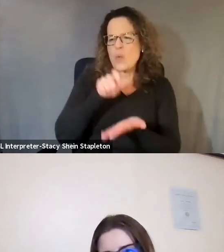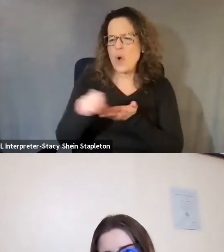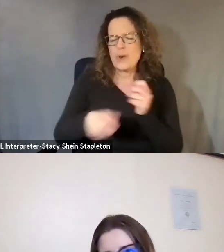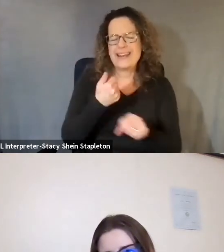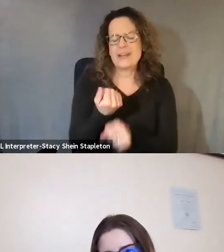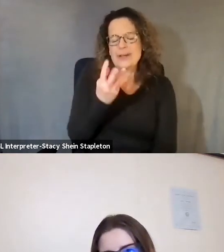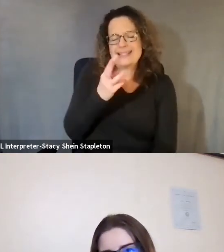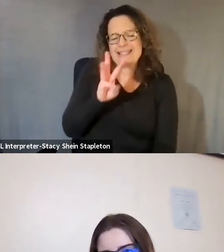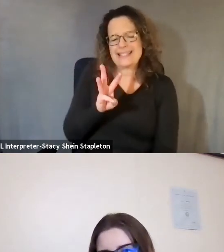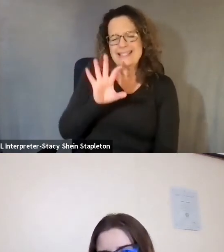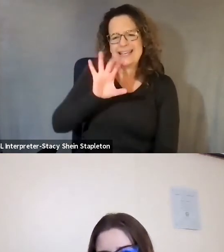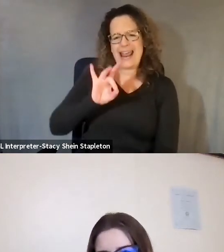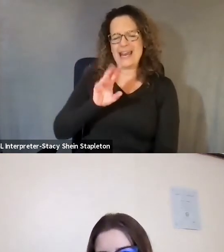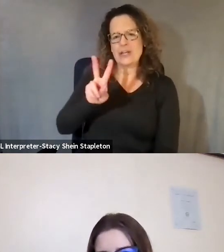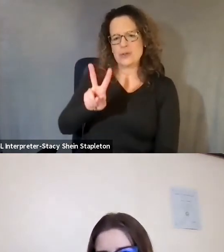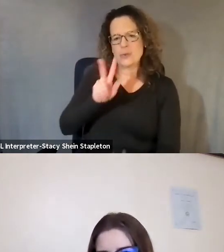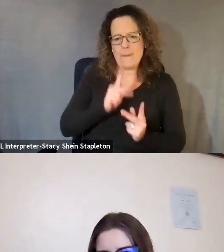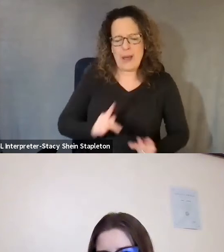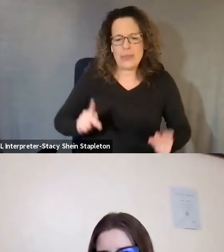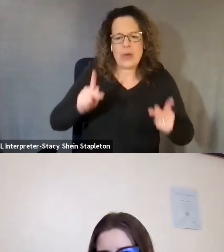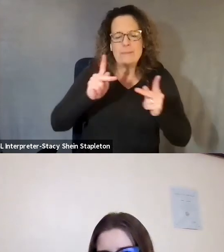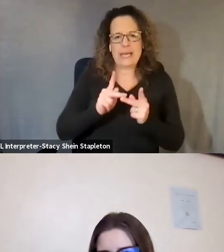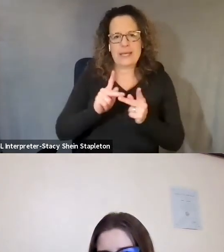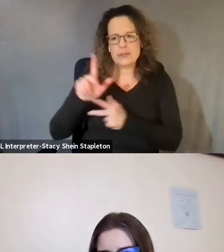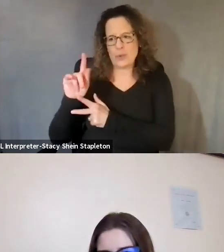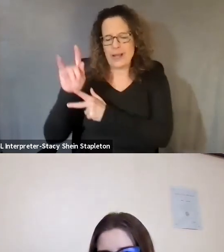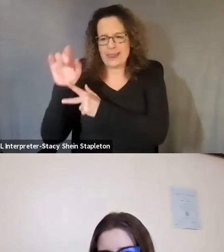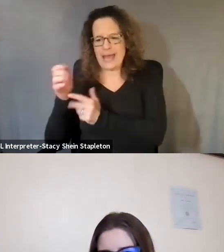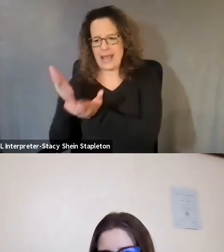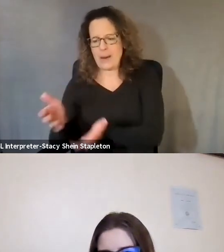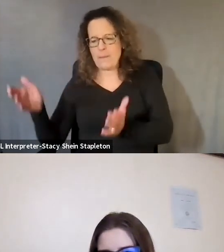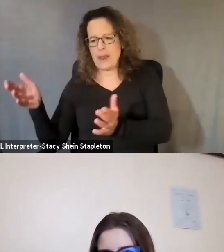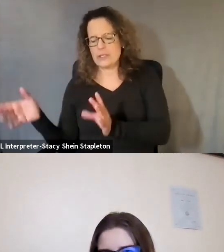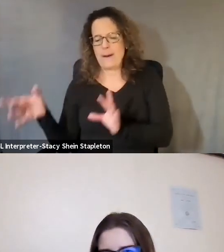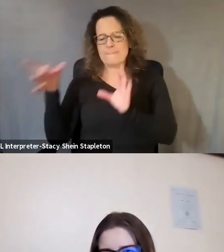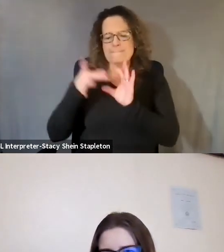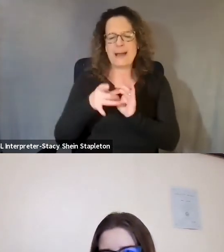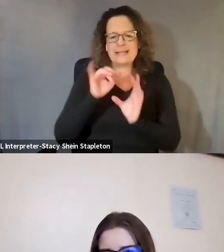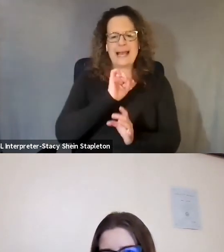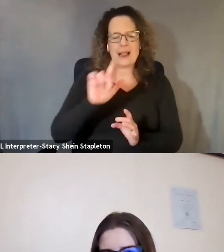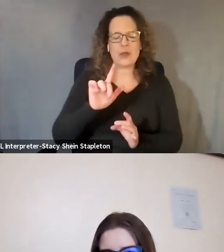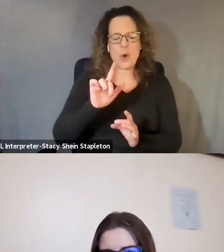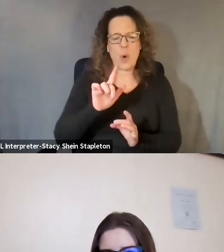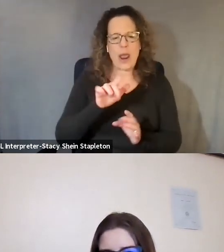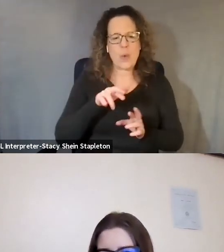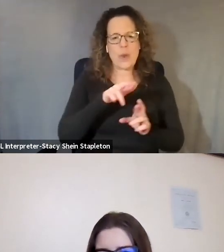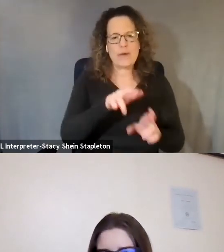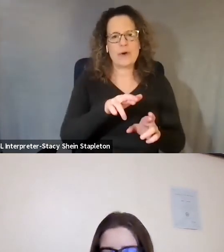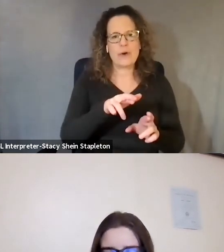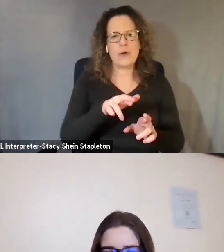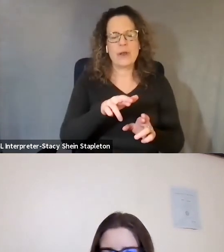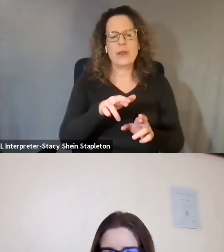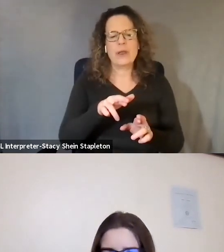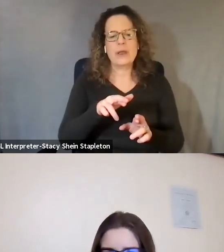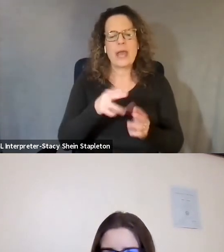1682 about the place where the Lake Michigan basin met the Illinois River basin. And it was far